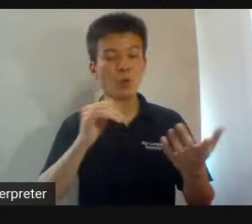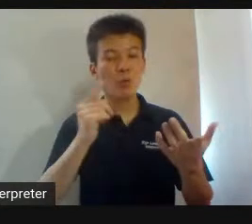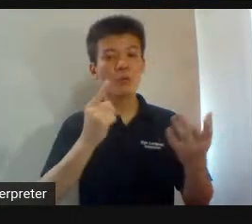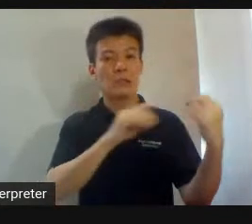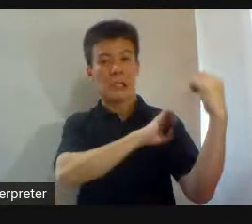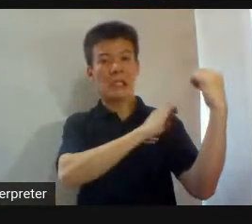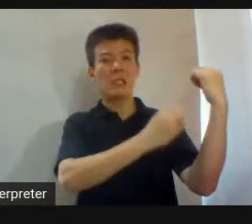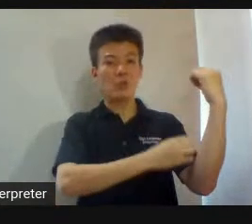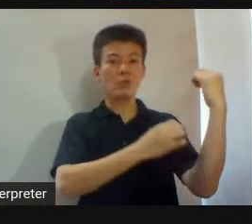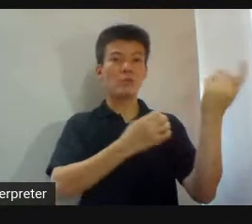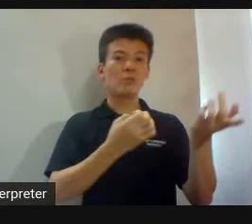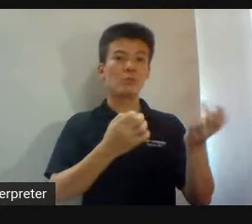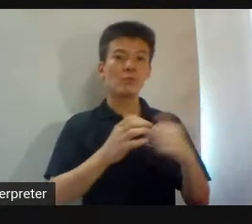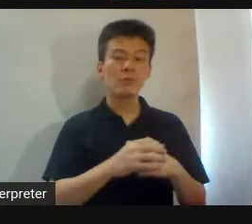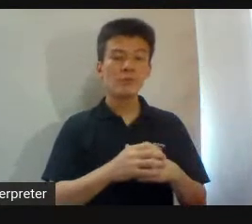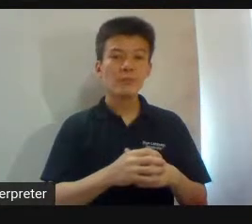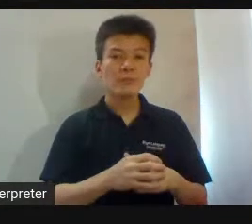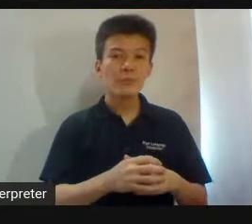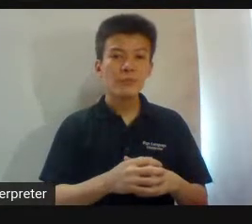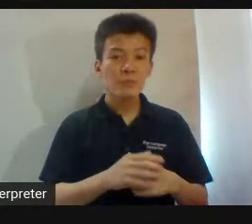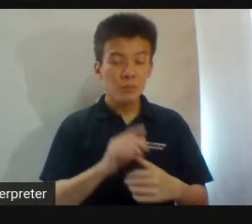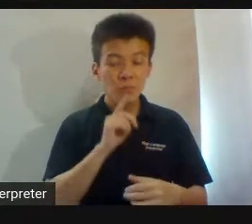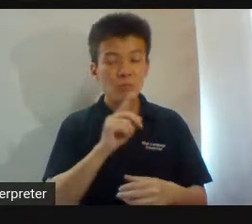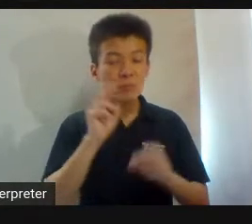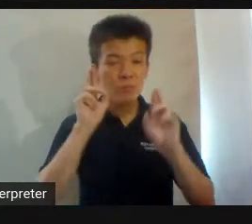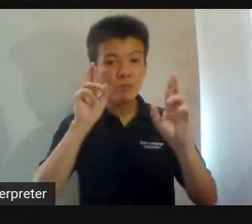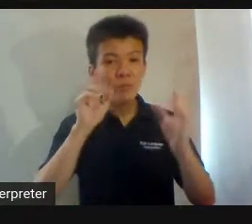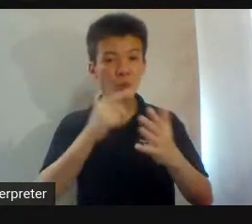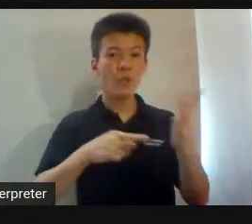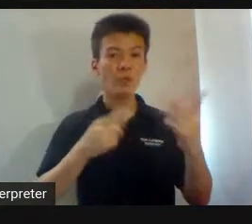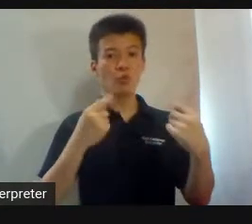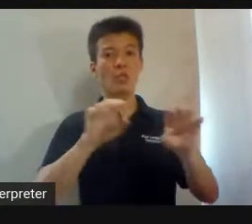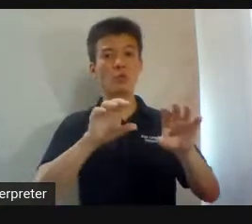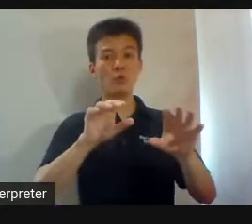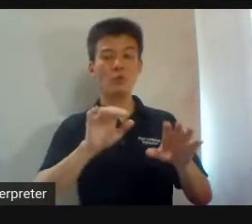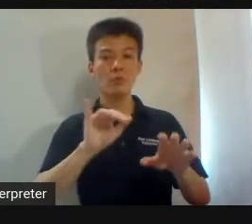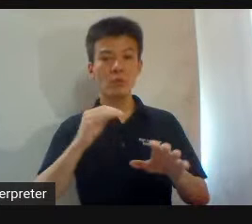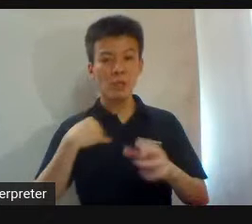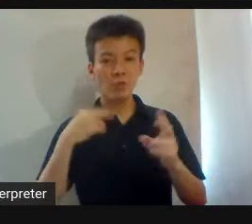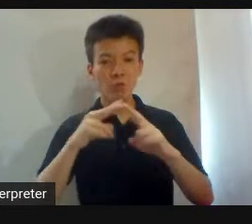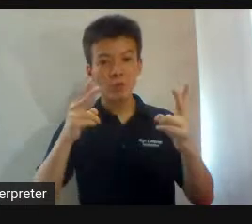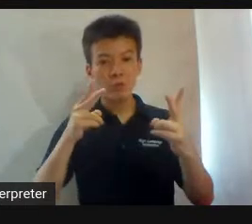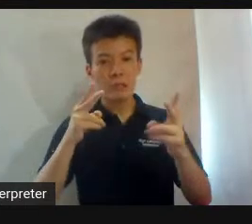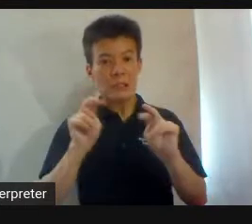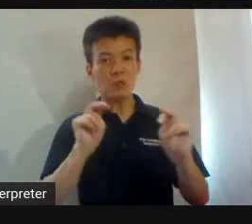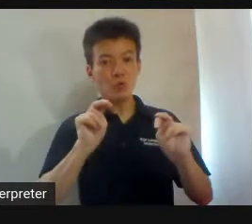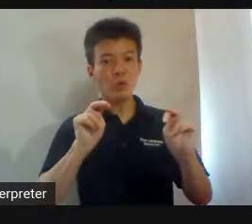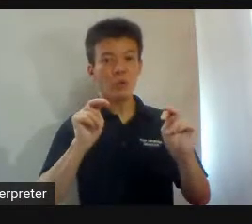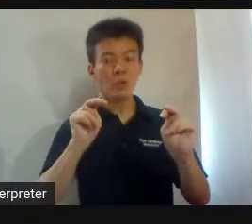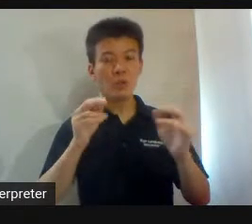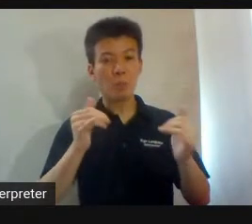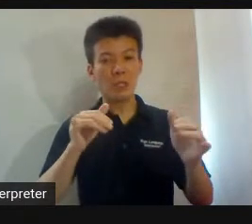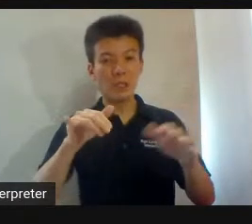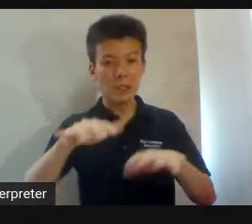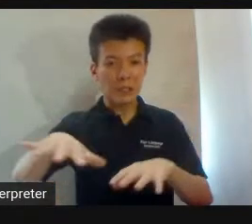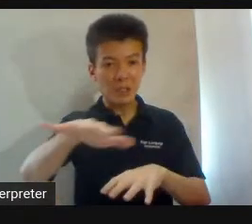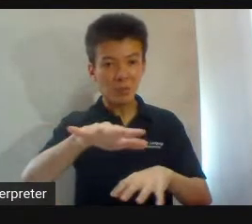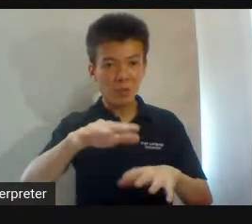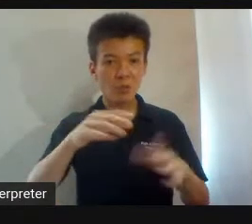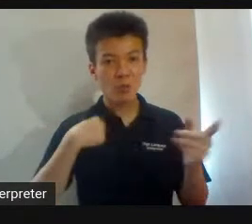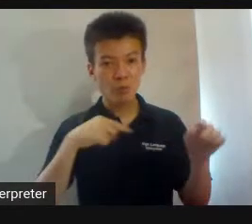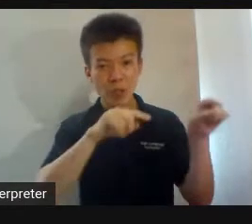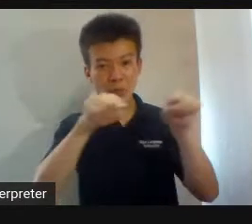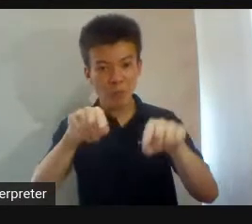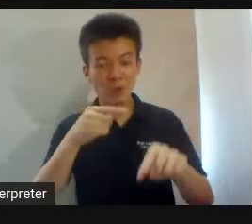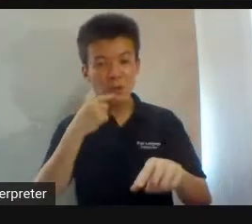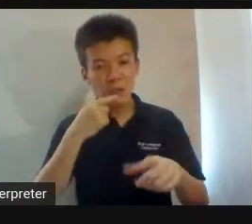And at the Access Arts Hub, I certainly hope that's what we've tried to do, is kind of have a very neutral playing space where we can come and, you know, and